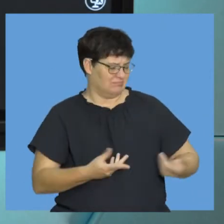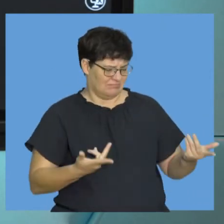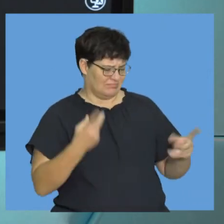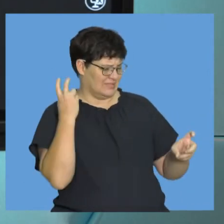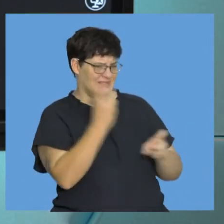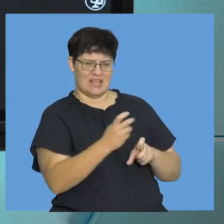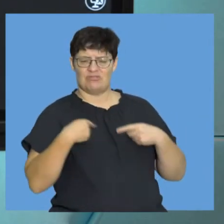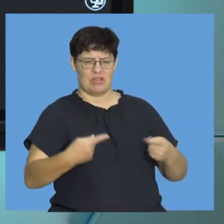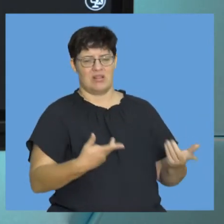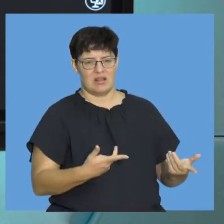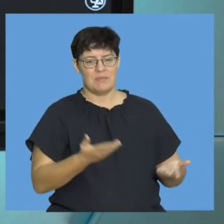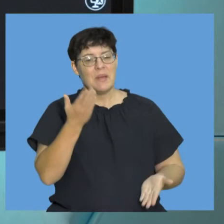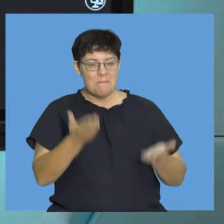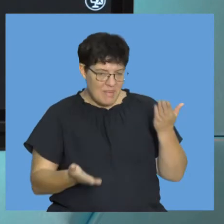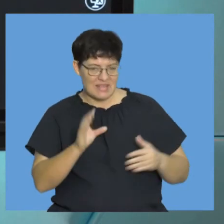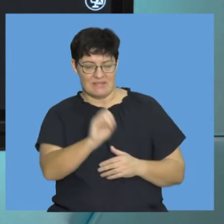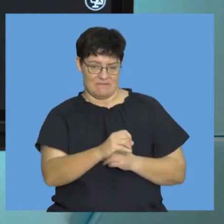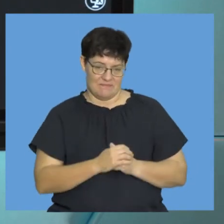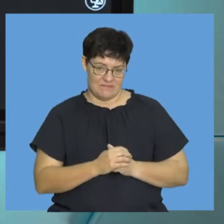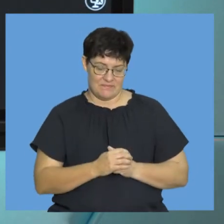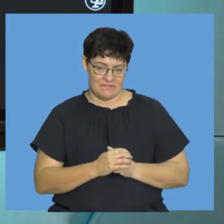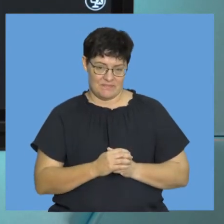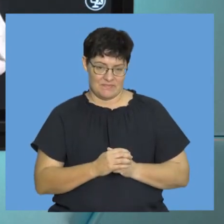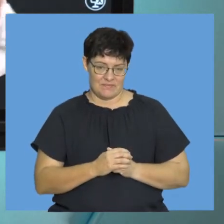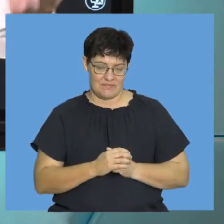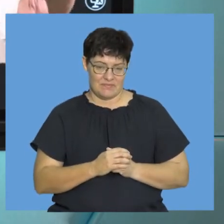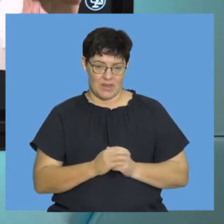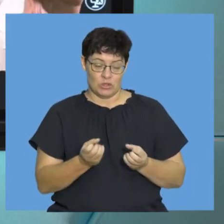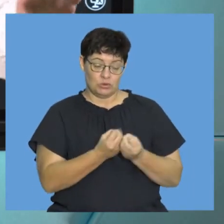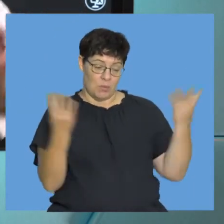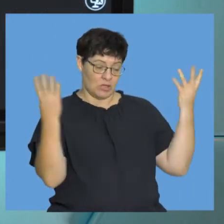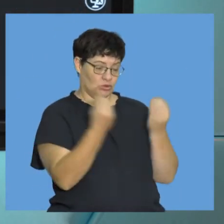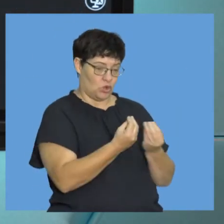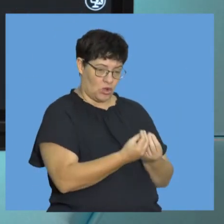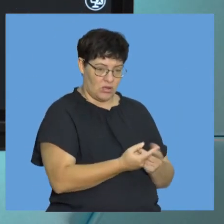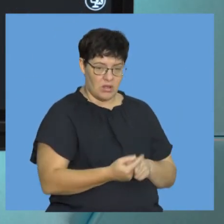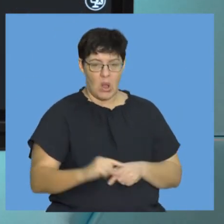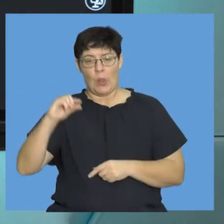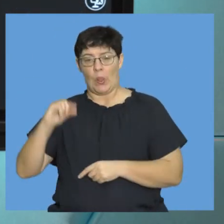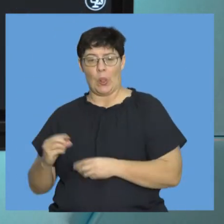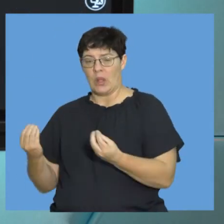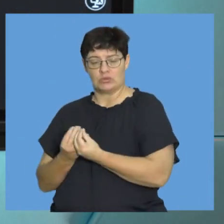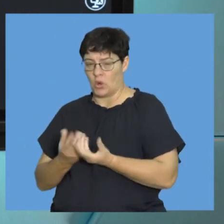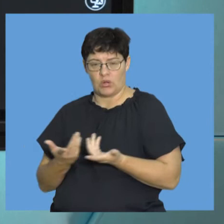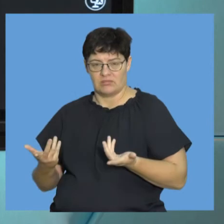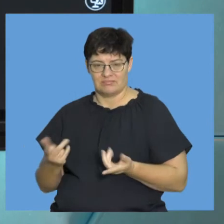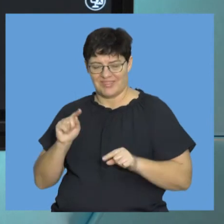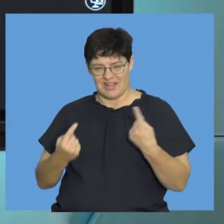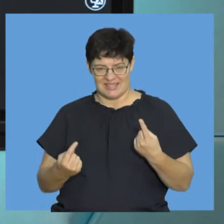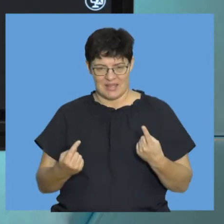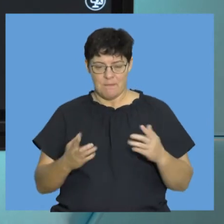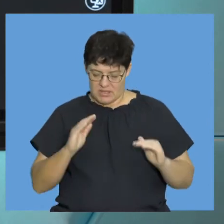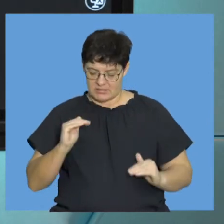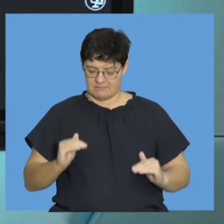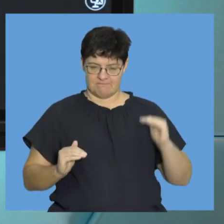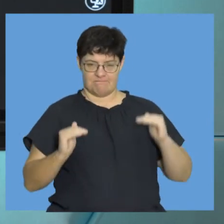you have to strike that balance, right? You can't keep too much of stock, you can't keep too little stock. You need to ensure that you